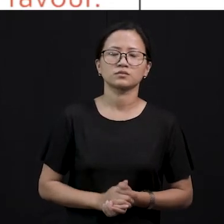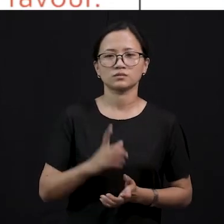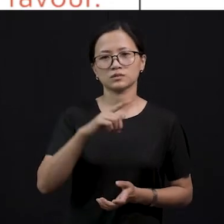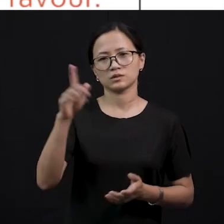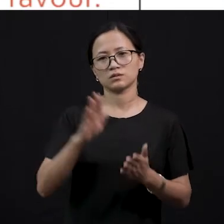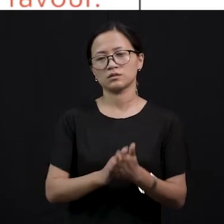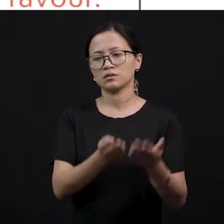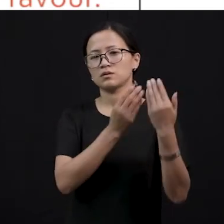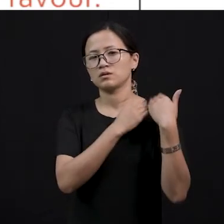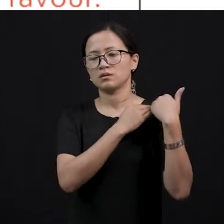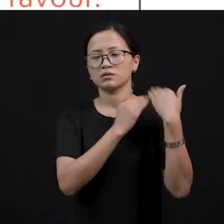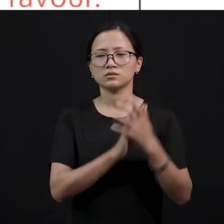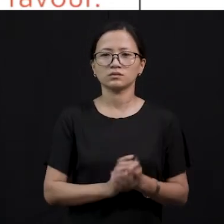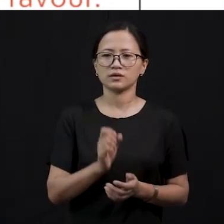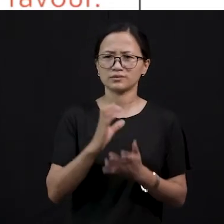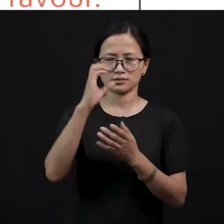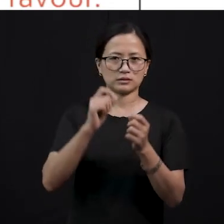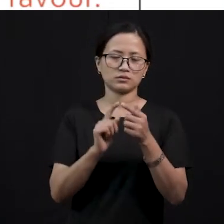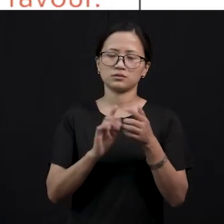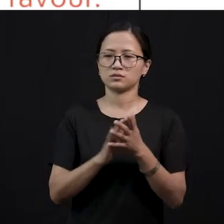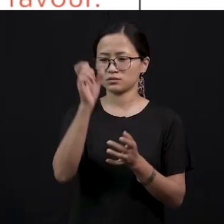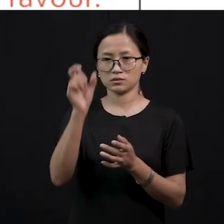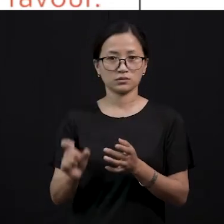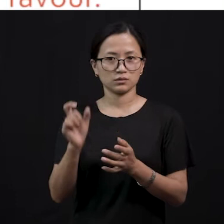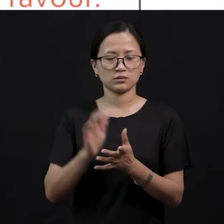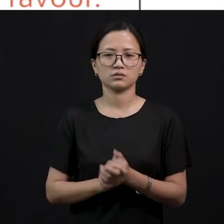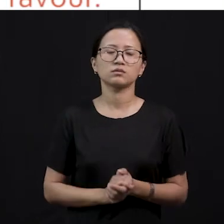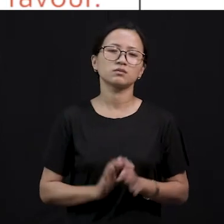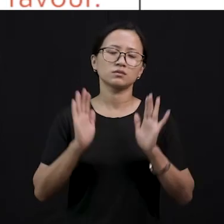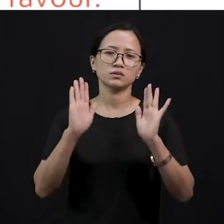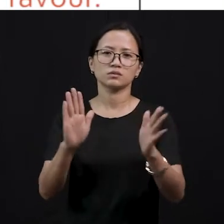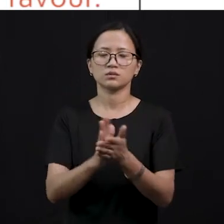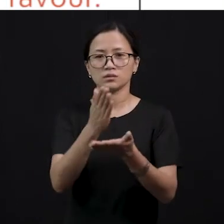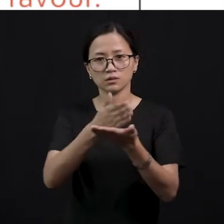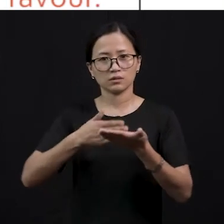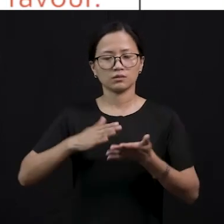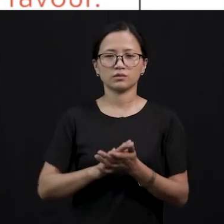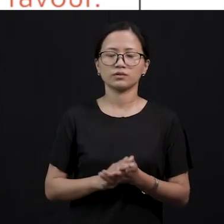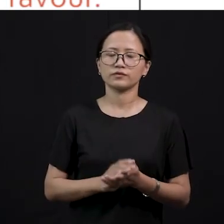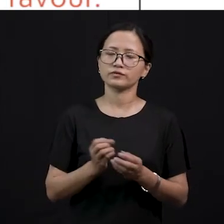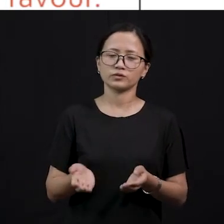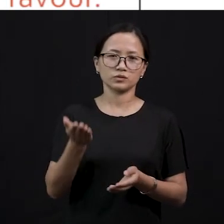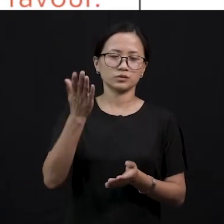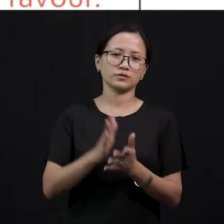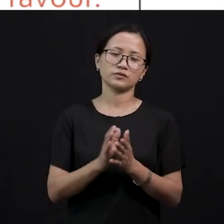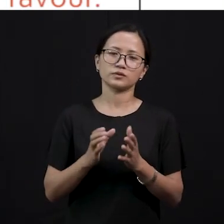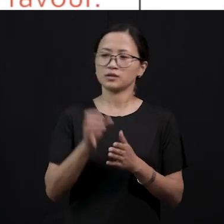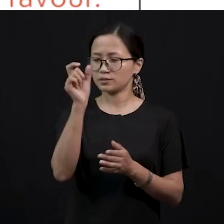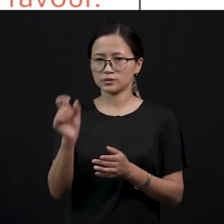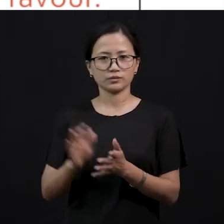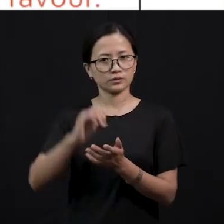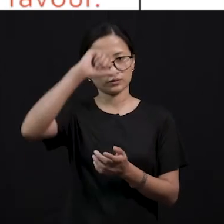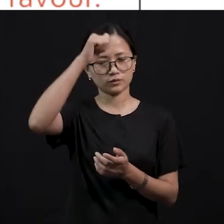rights and responsibilities as citizens. So they should also be a part of our growth as citizens of India. They